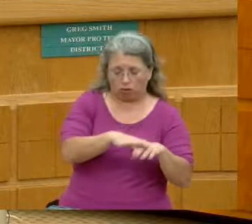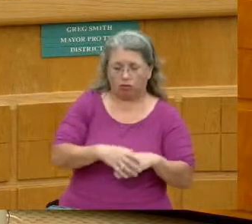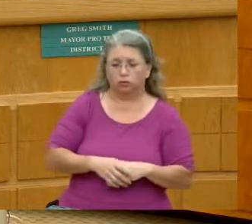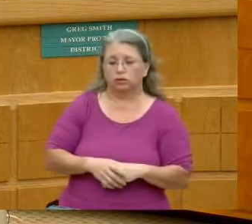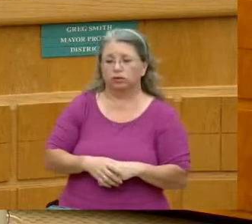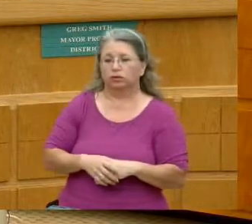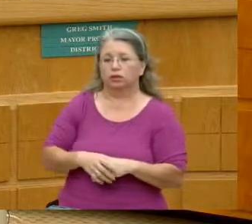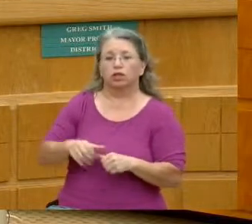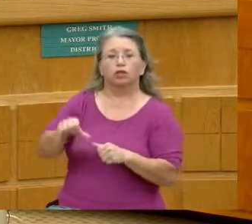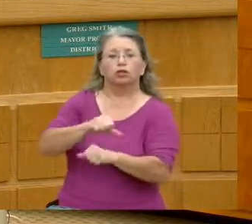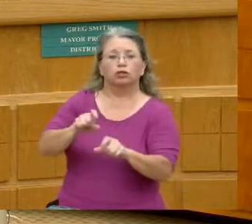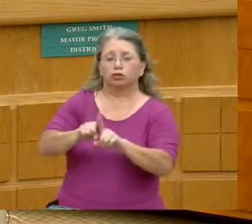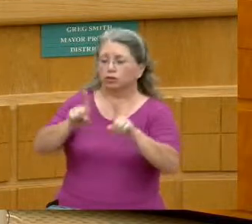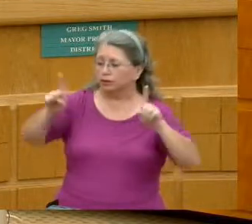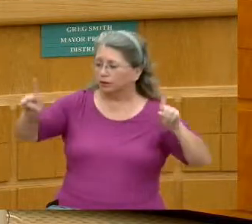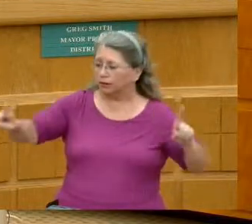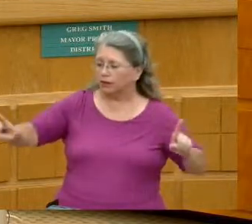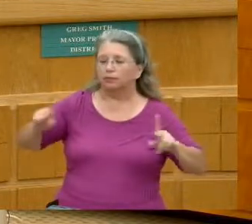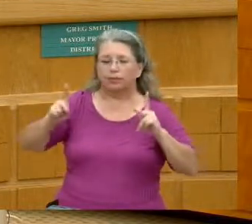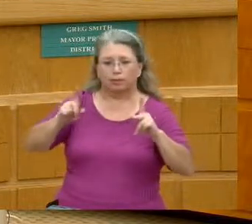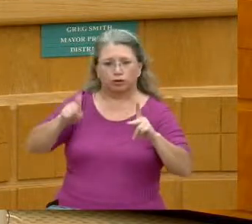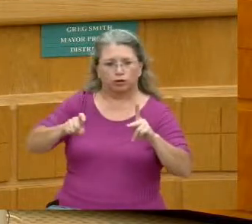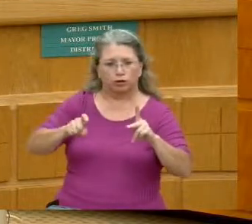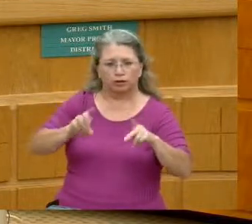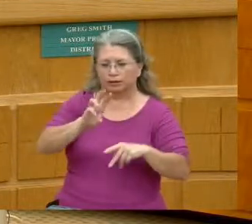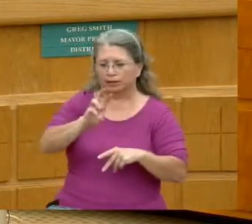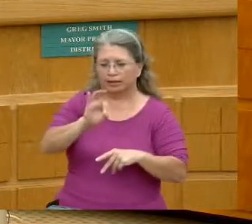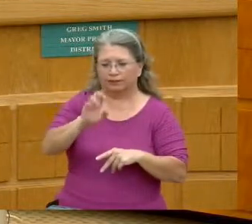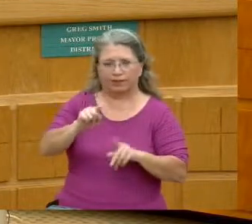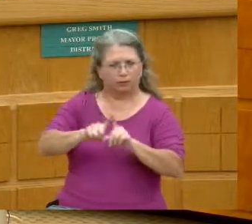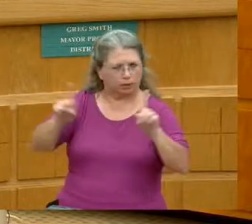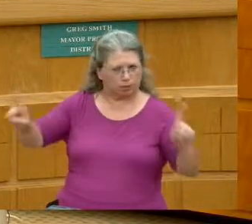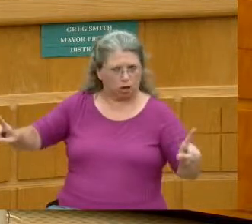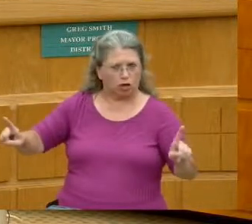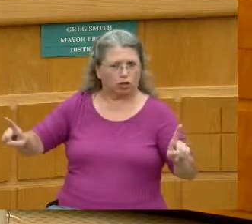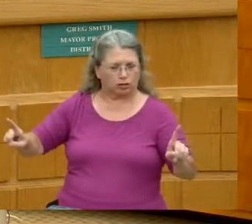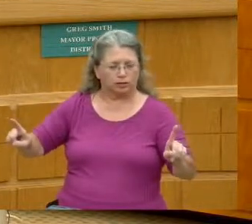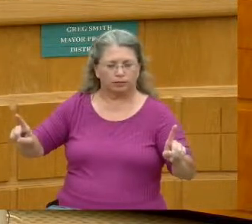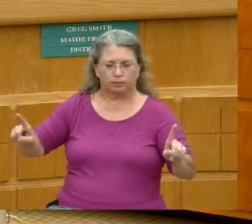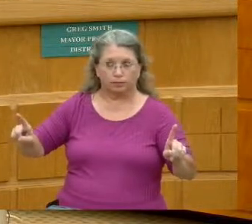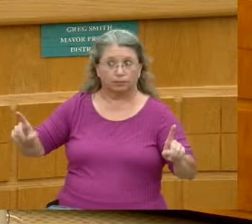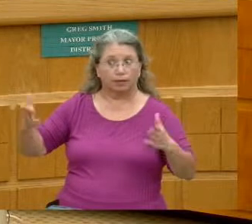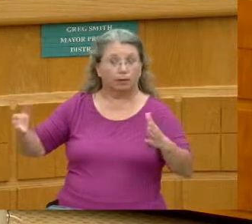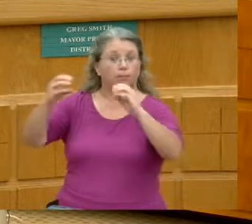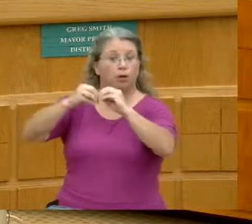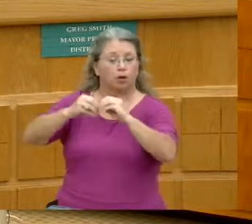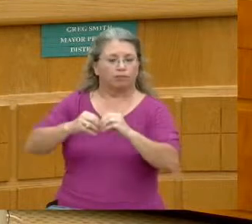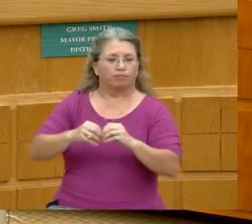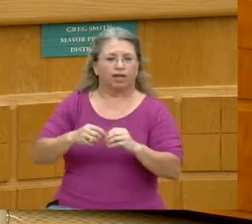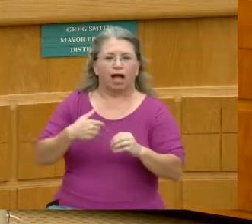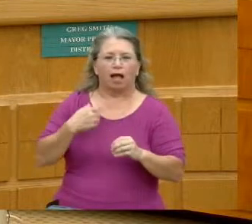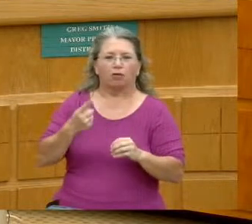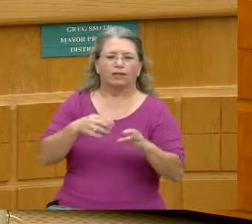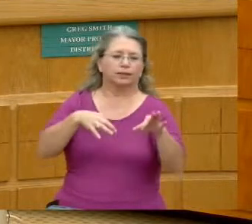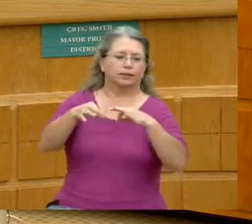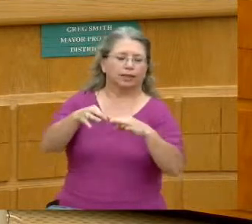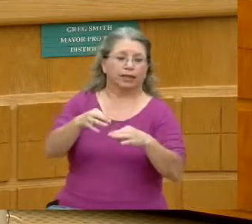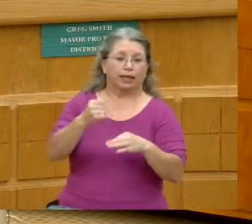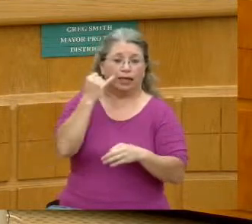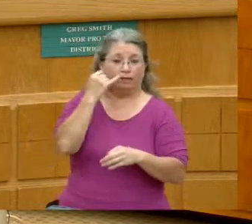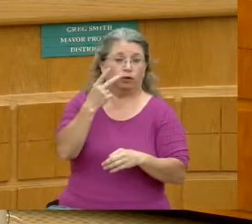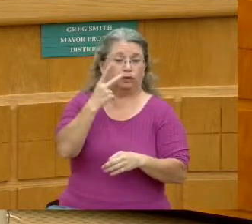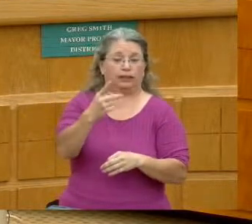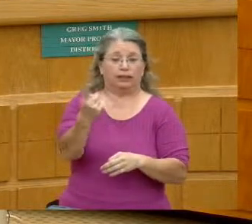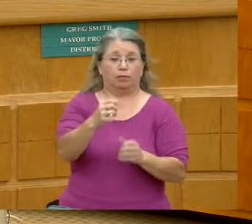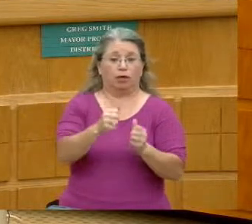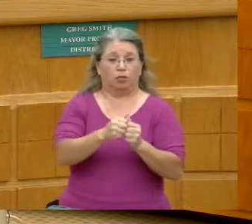be staying at least 6 feet apart. The way that I like to think about it is, if you see somebody with a vicious dog on a leash that's 6 feet